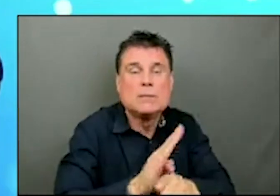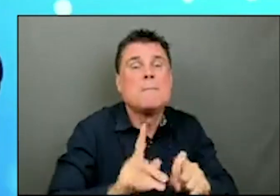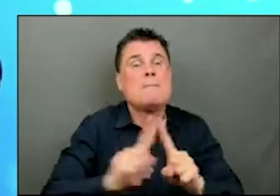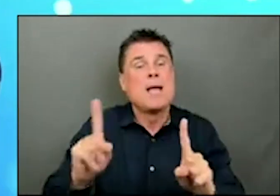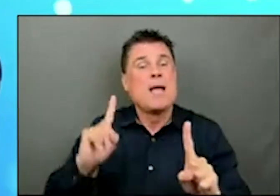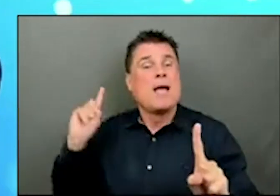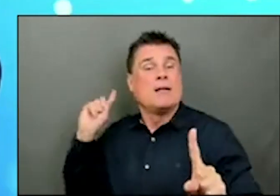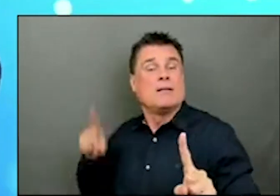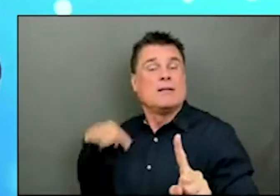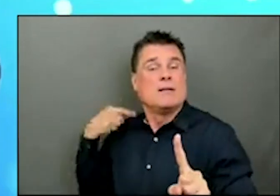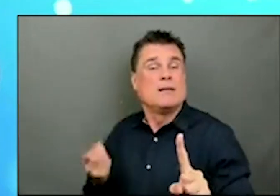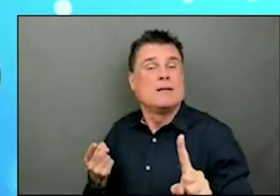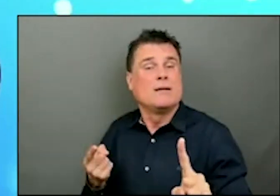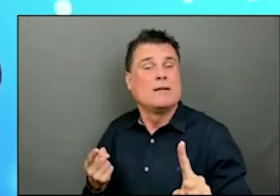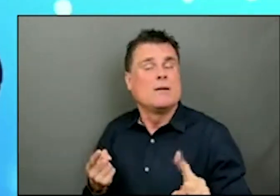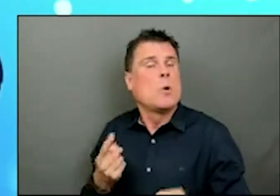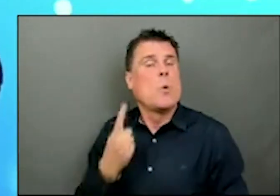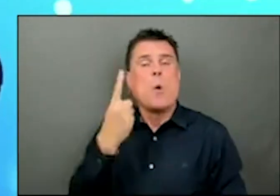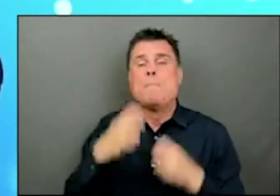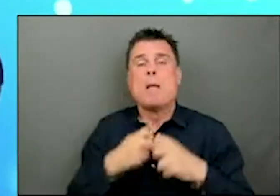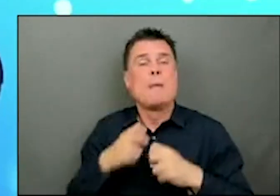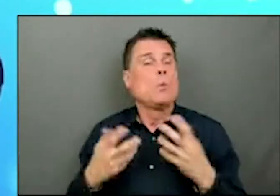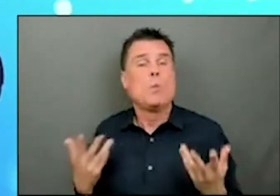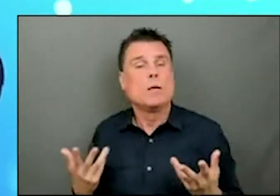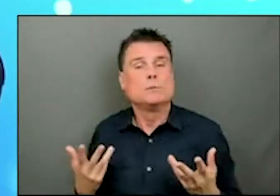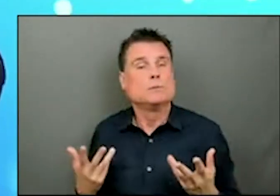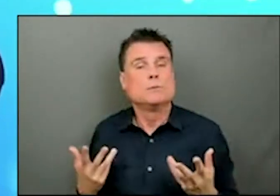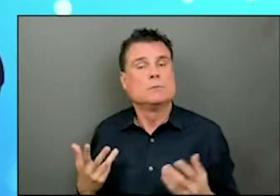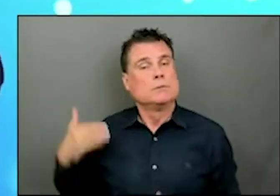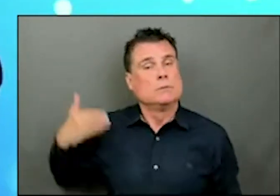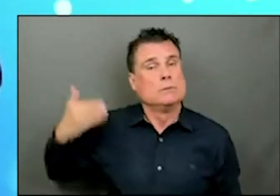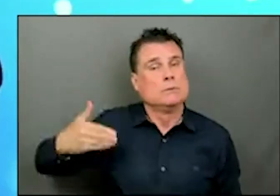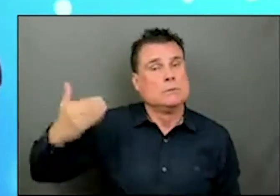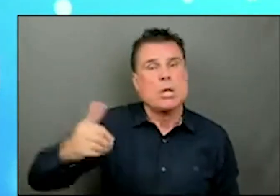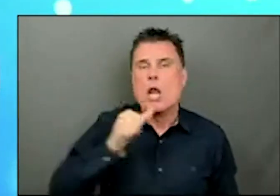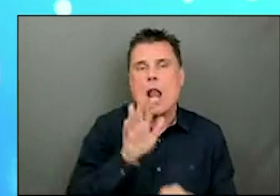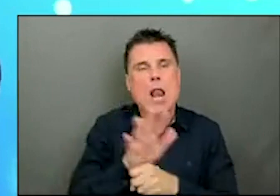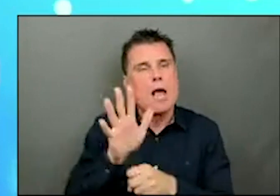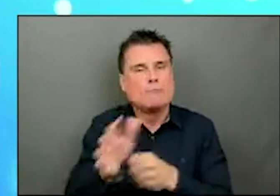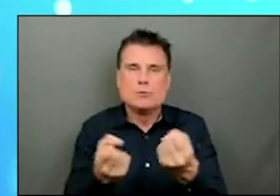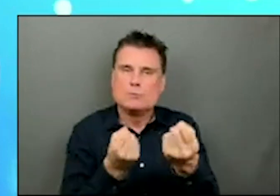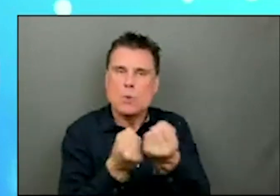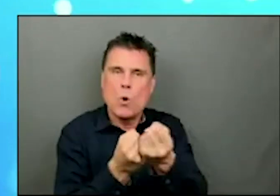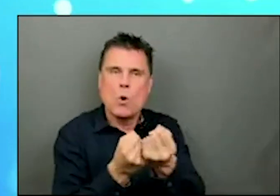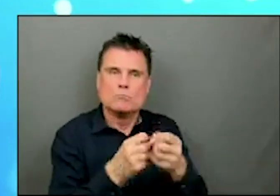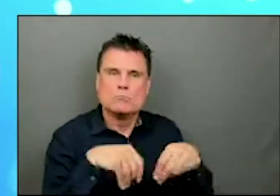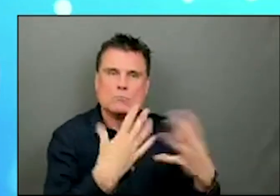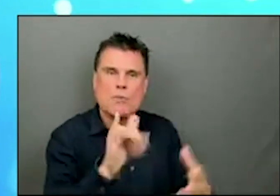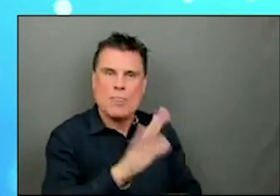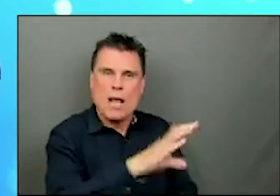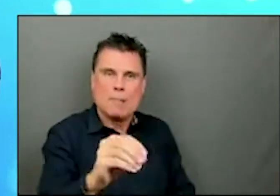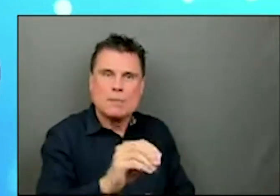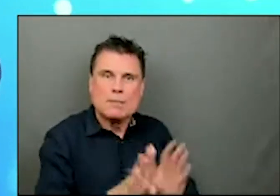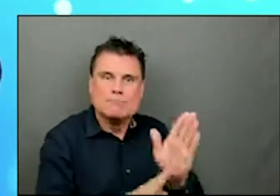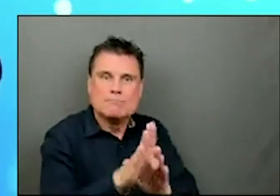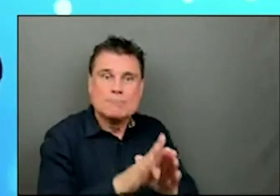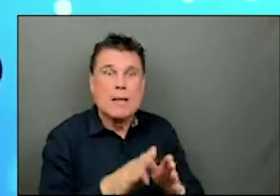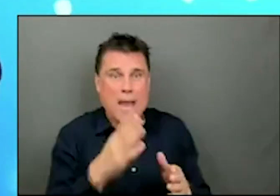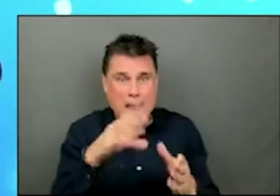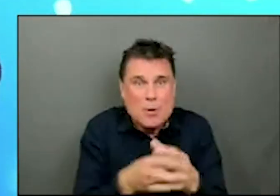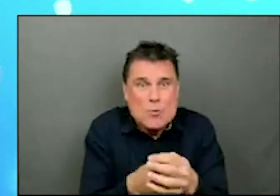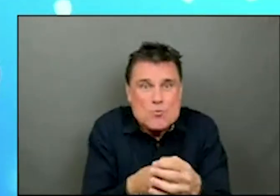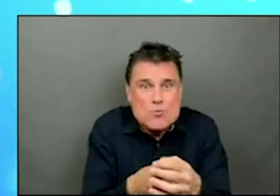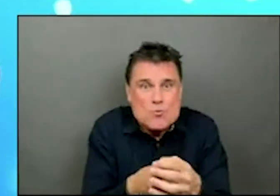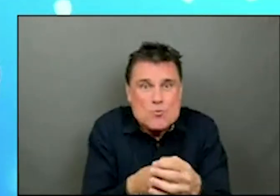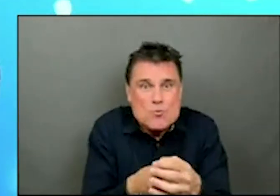to, is that we often fail to support those companies as they go through the critical stages of growth and change,